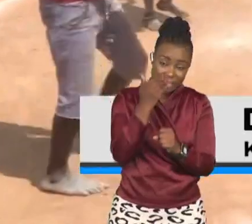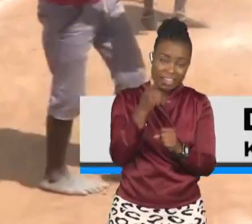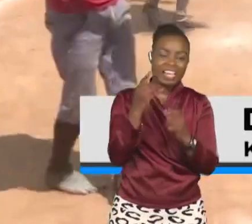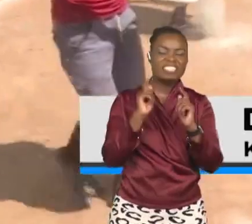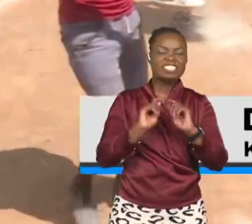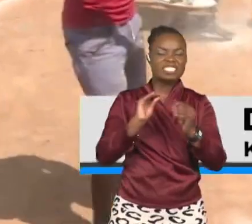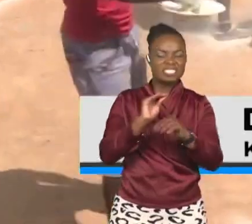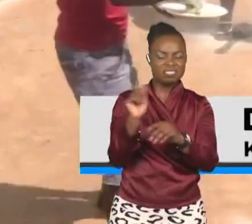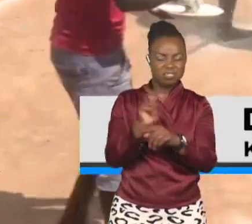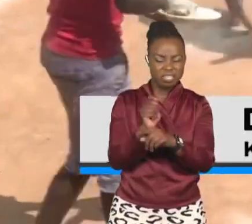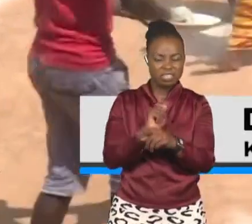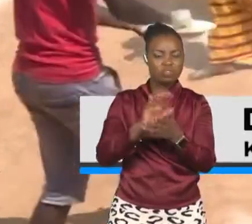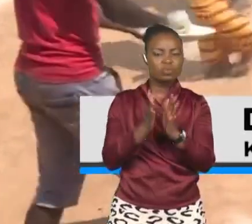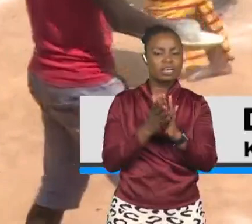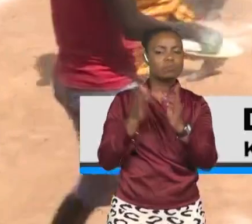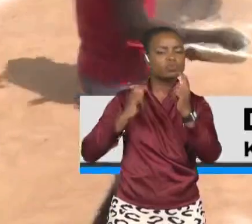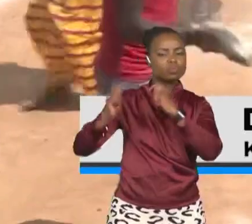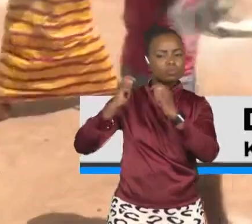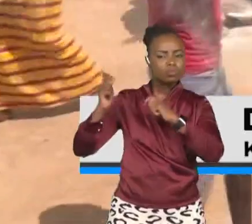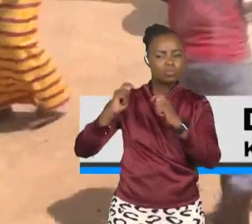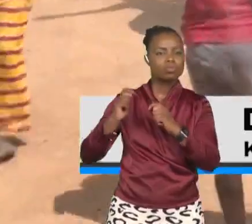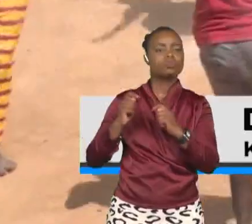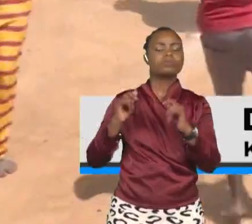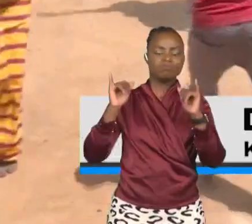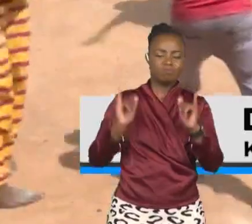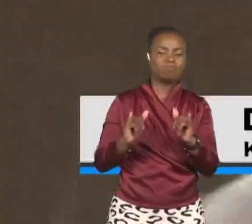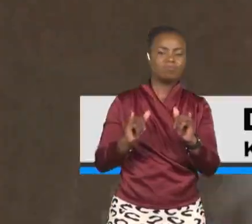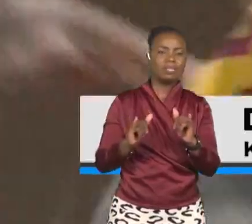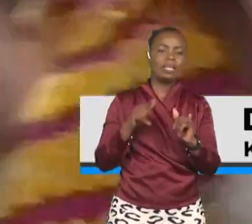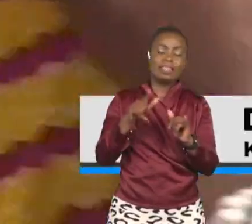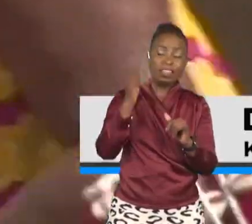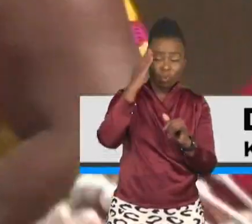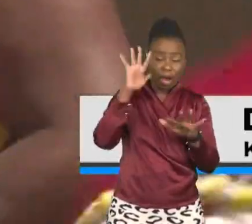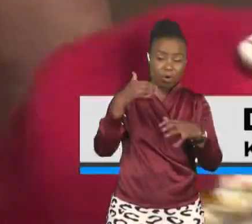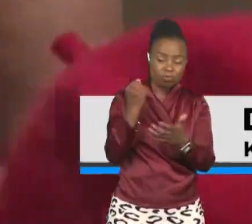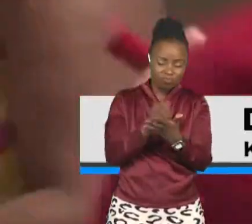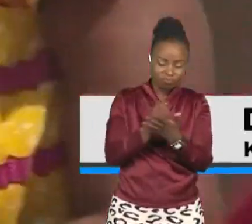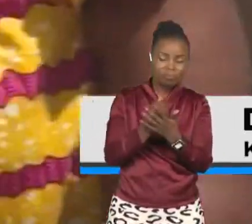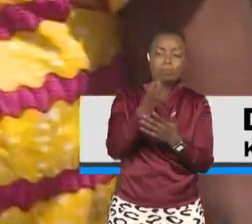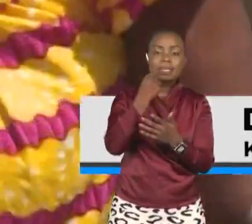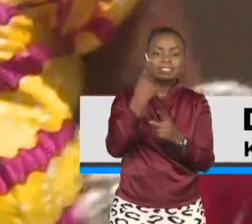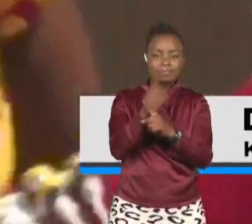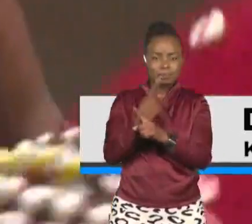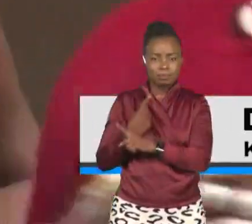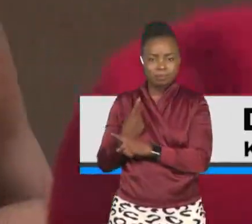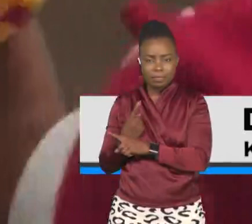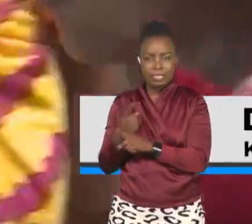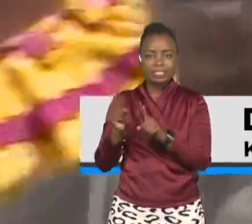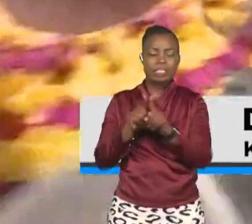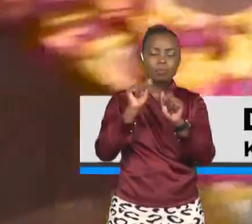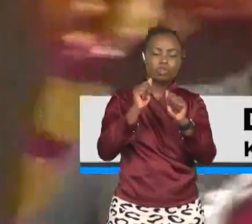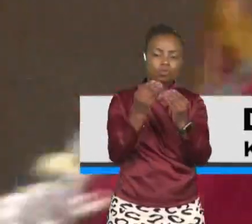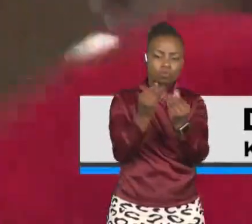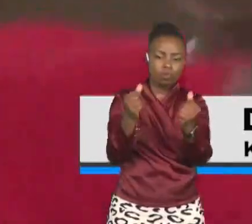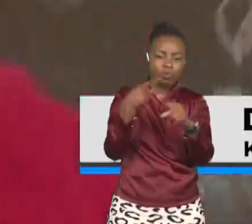or priestesses steeped in traditional lore, the properties of medicinal plants, and the techniques of conflict resolution. They are credited